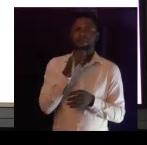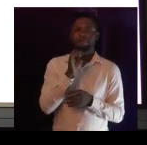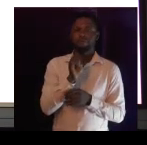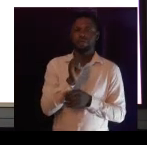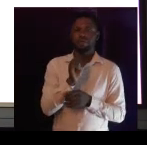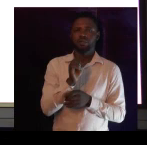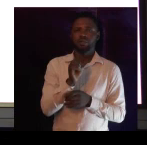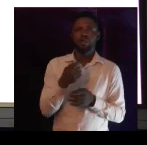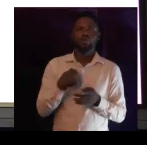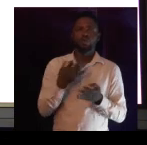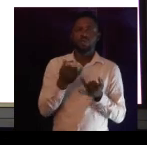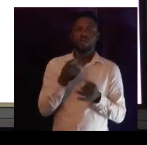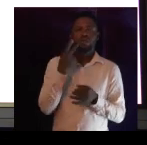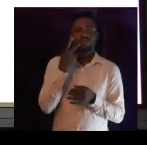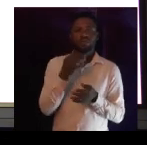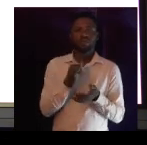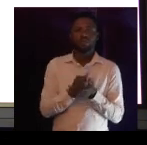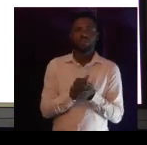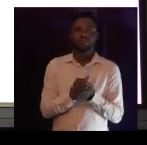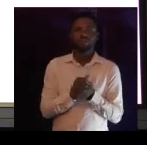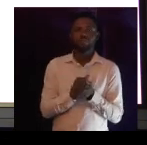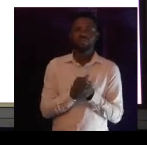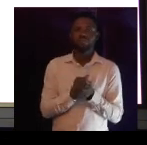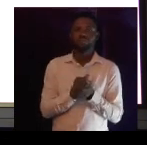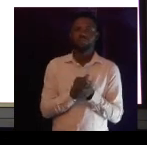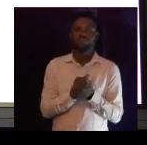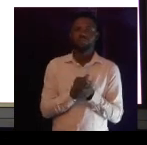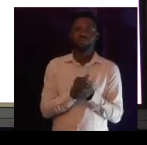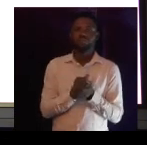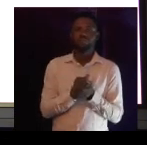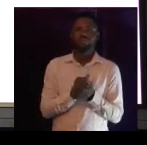pie. So, we now see that